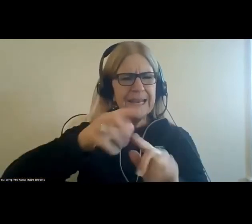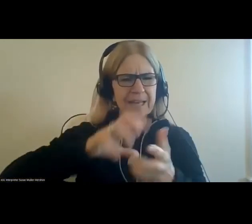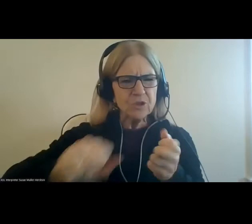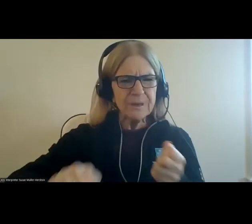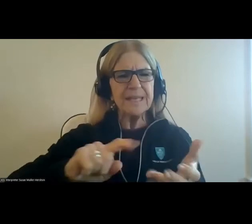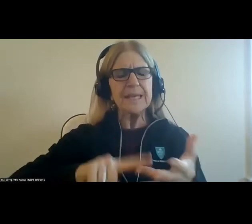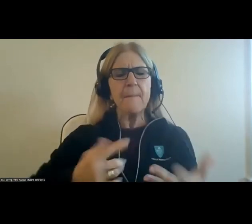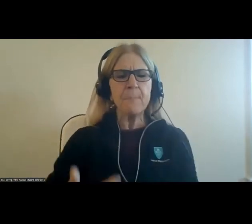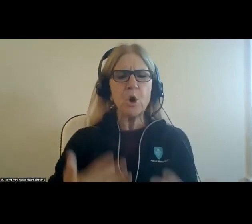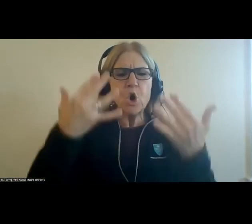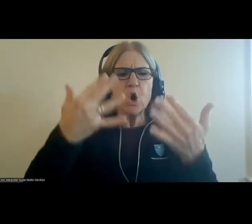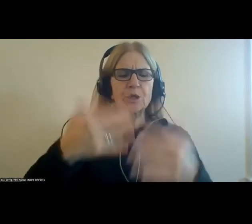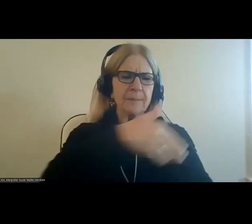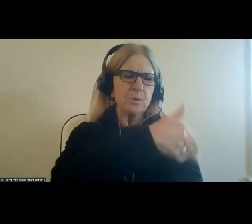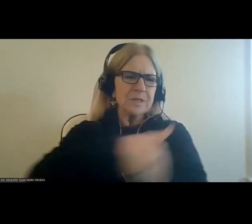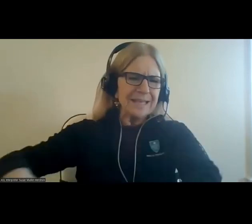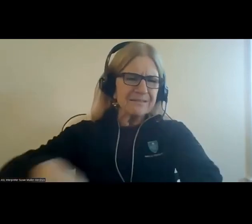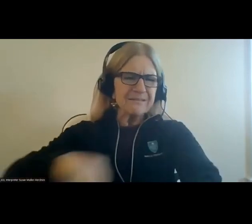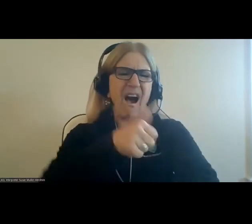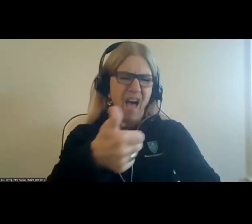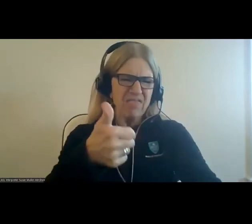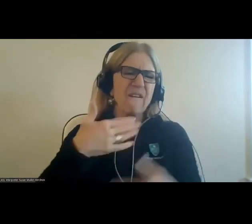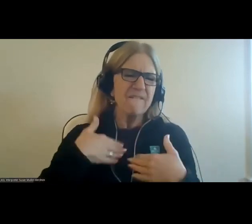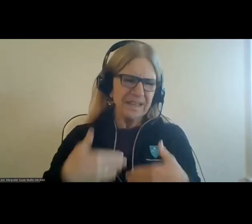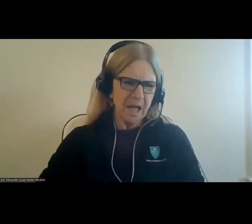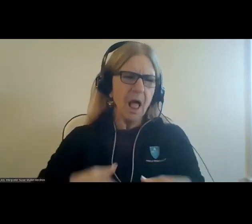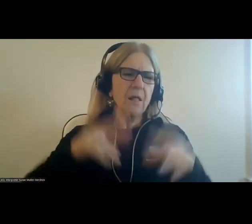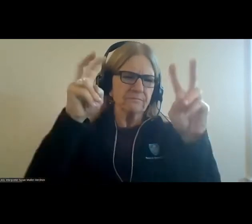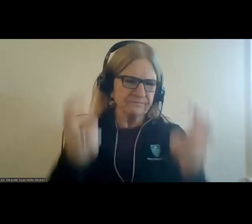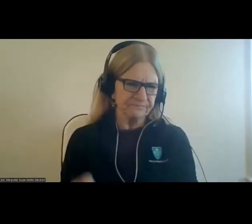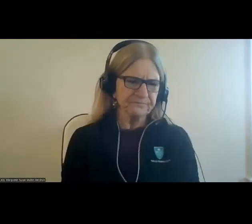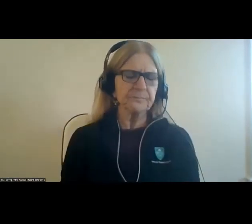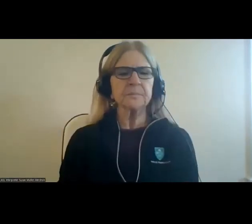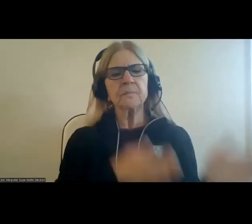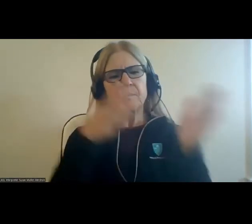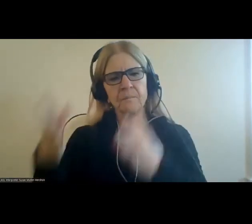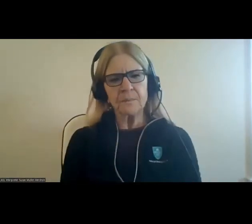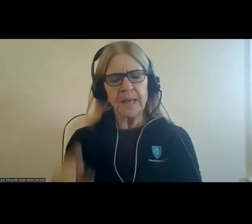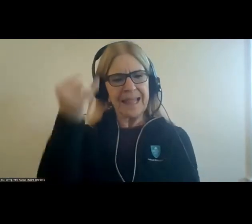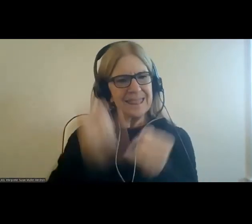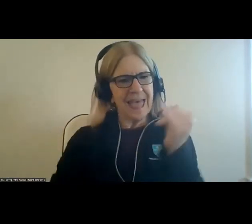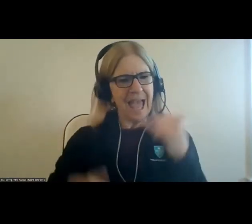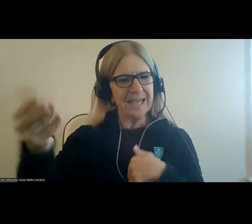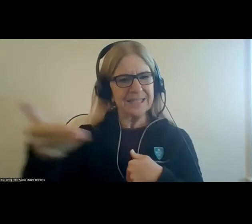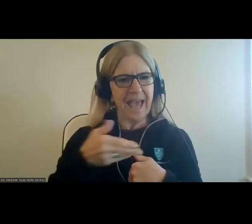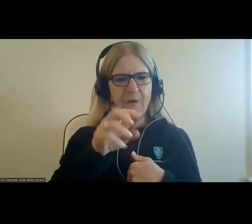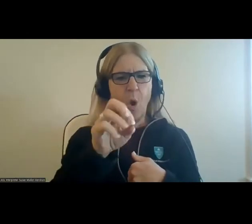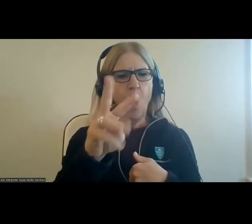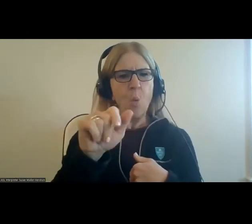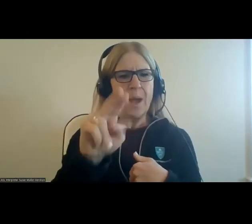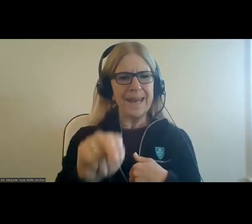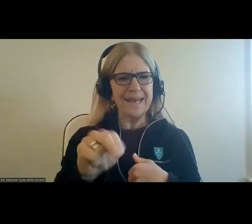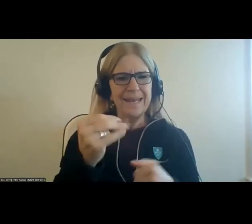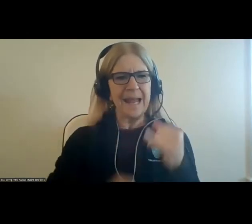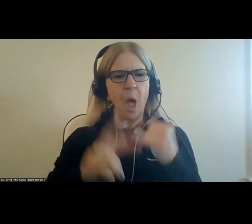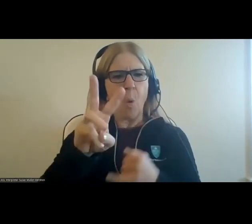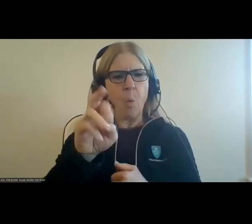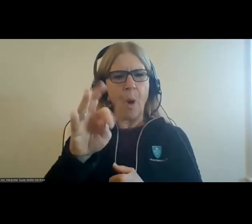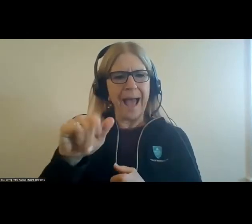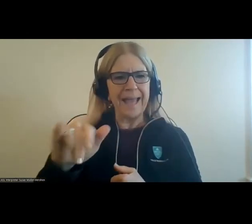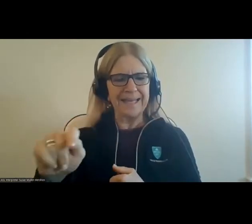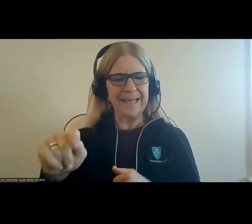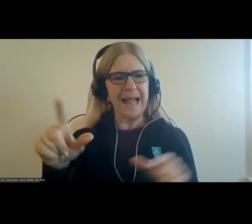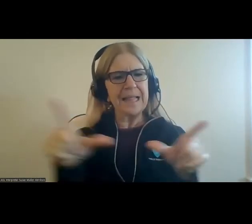burns, amputations, and other physical trauma. Lastly, joining us, we also have Owen Wyatt. Owen is a